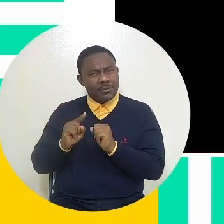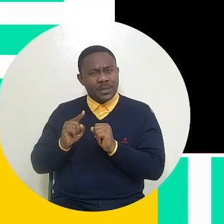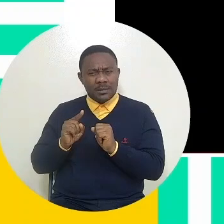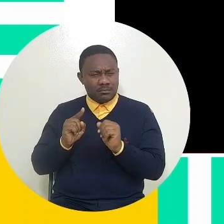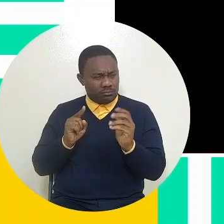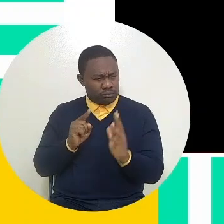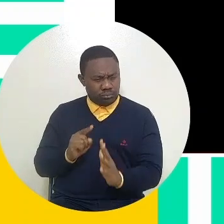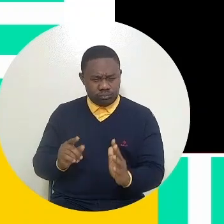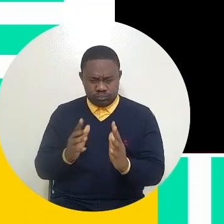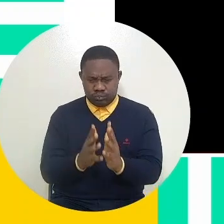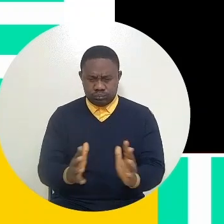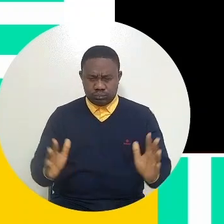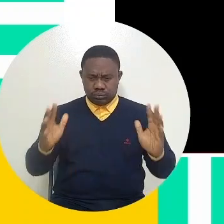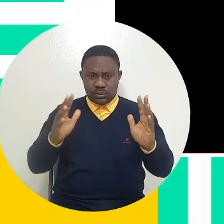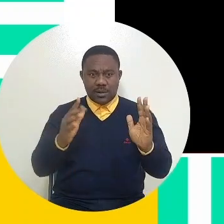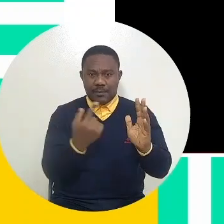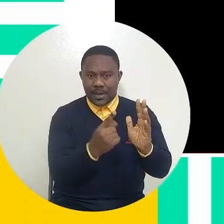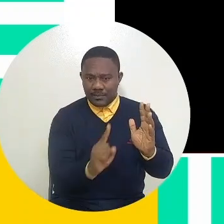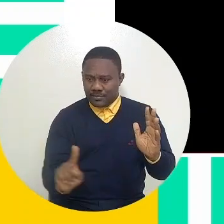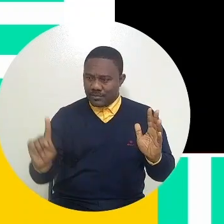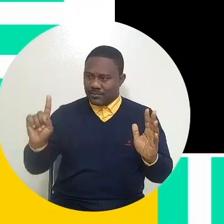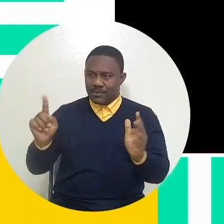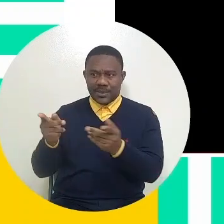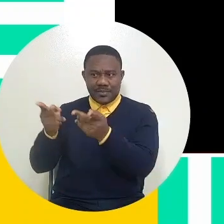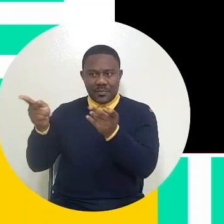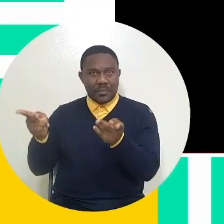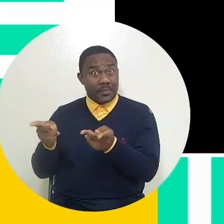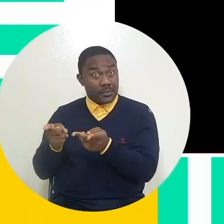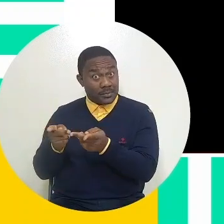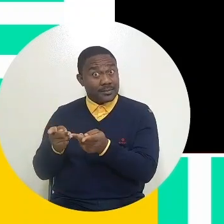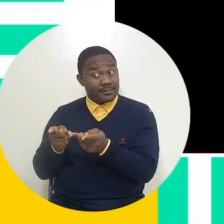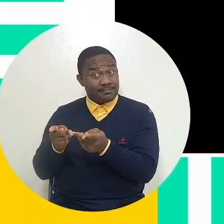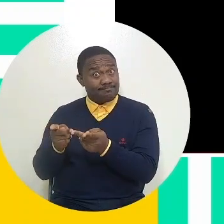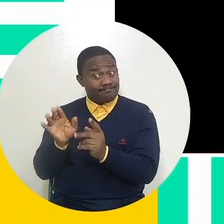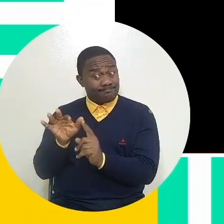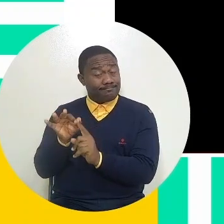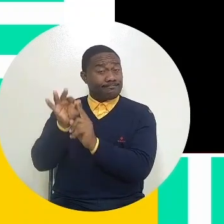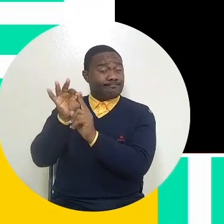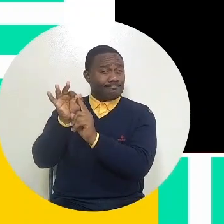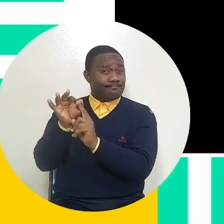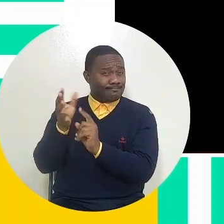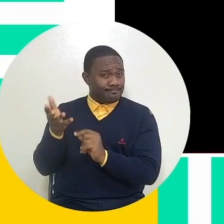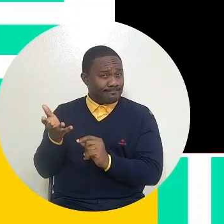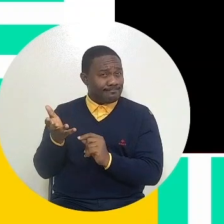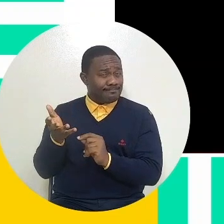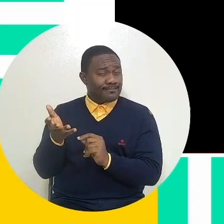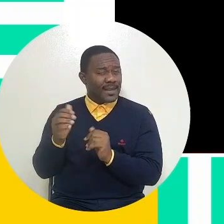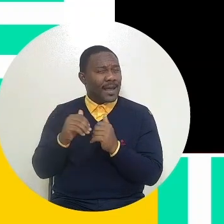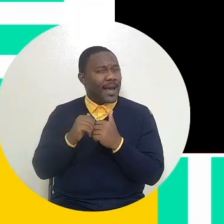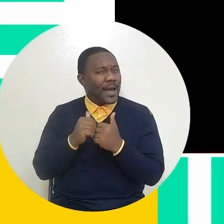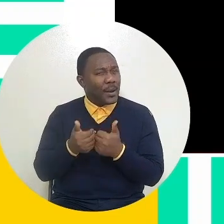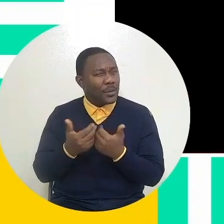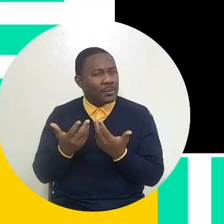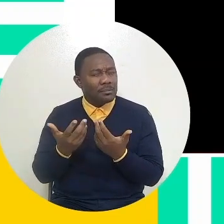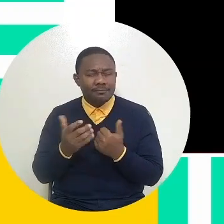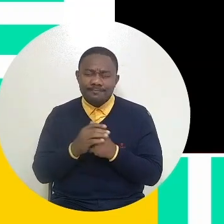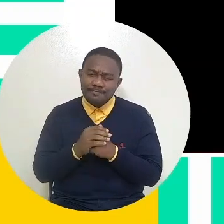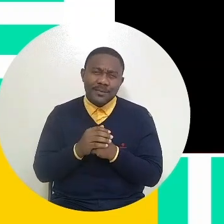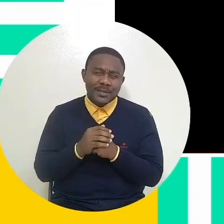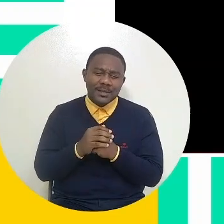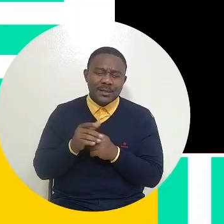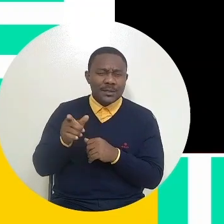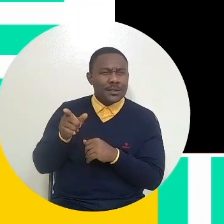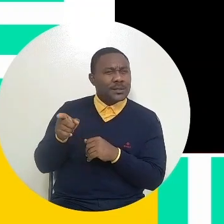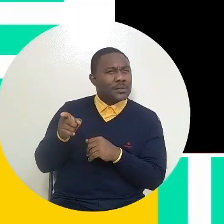from the masses so I don't become just one of them? So the world doesn't celebrate your similarities. It celebrates